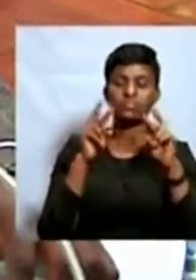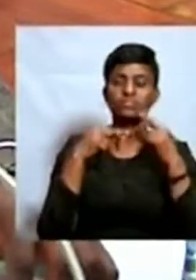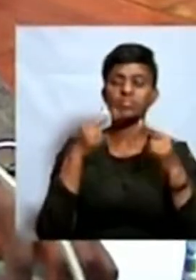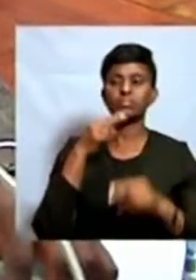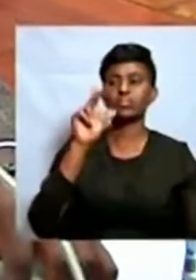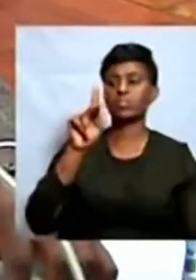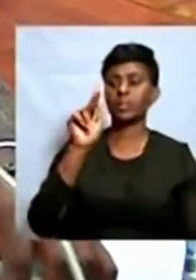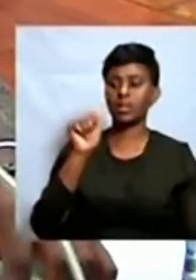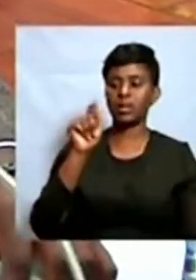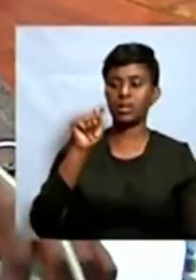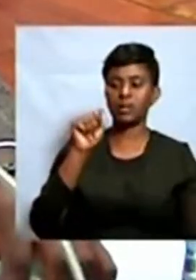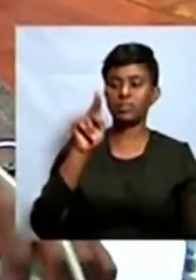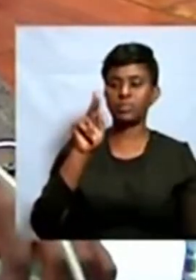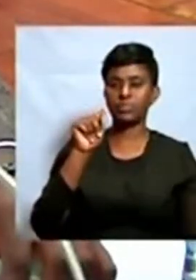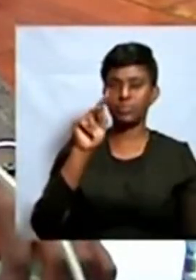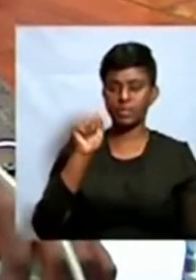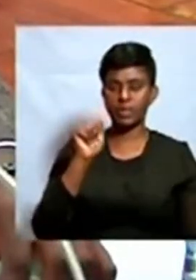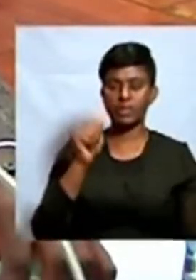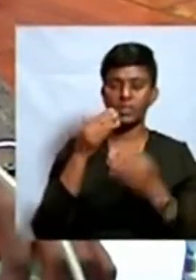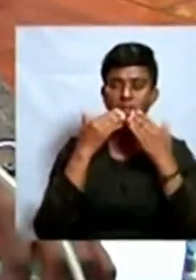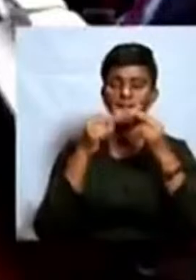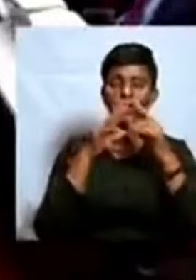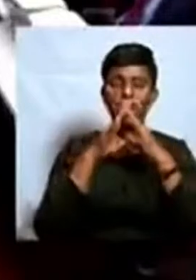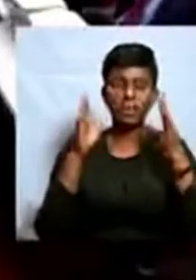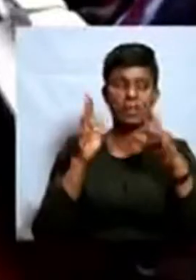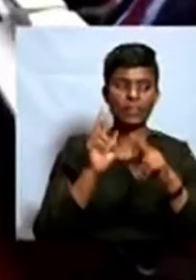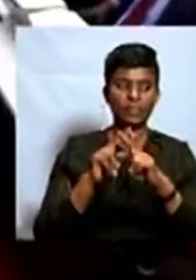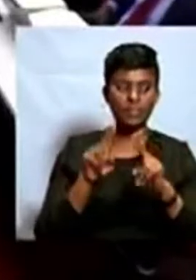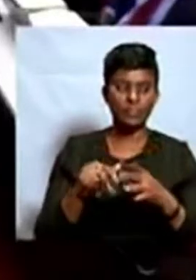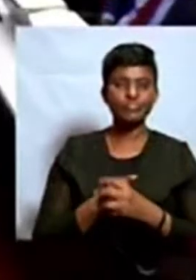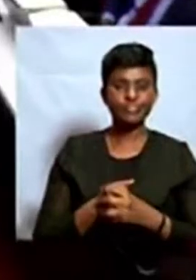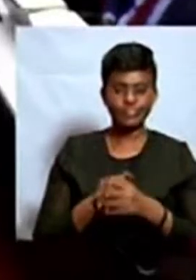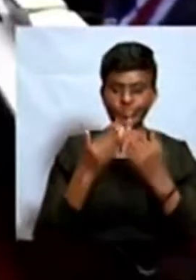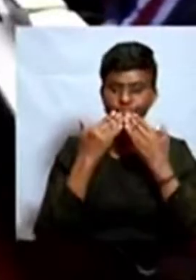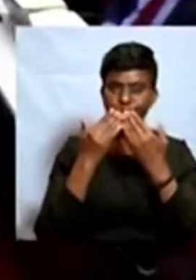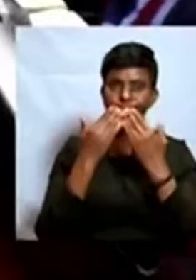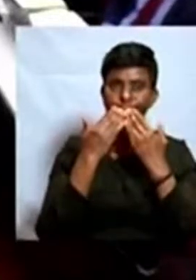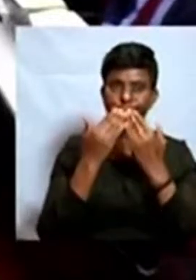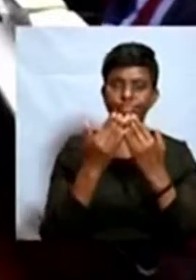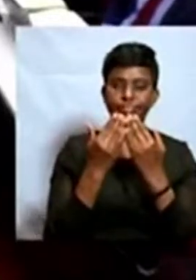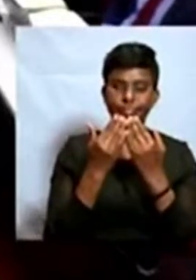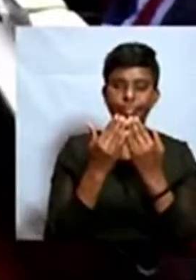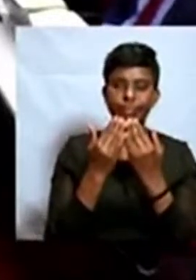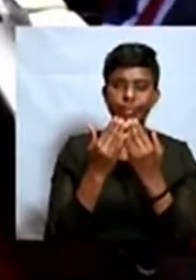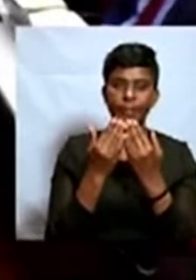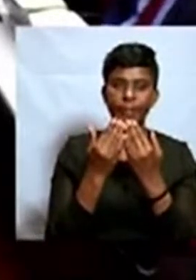Katuta. Thank you so much, Chair, and thank you,